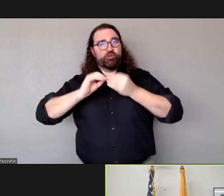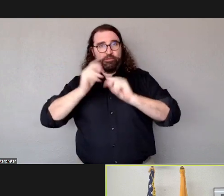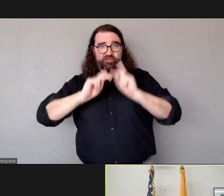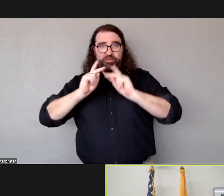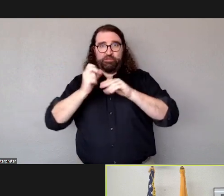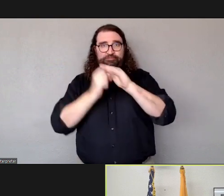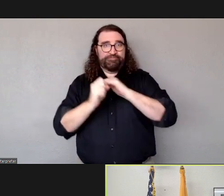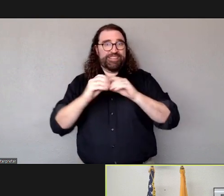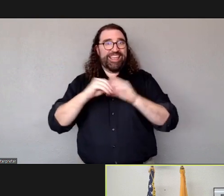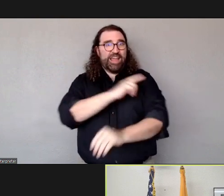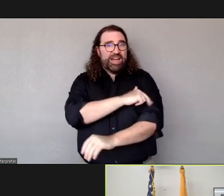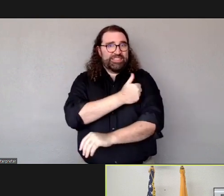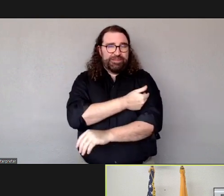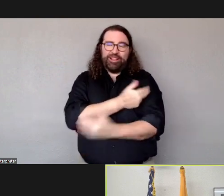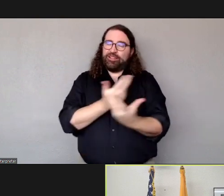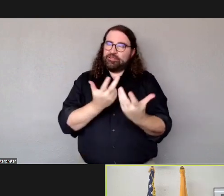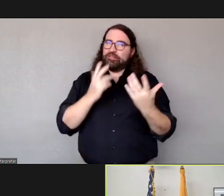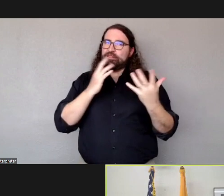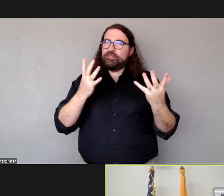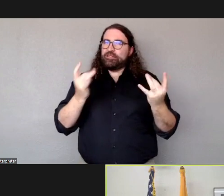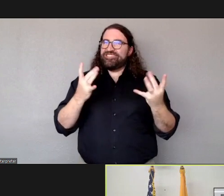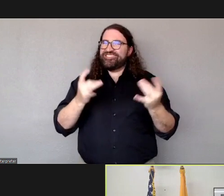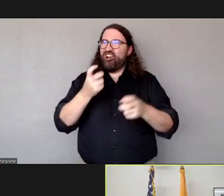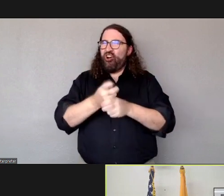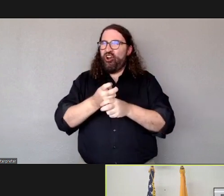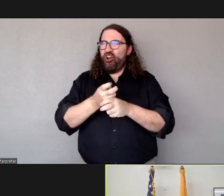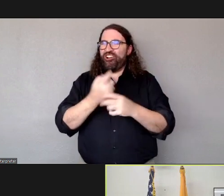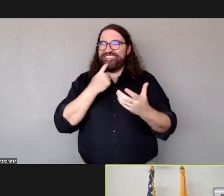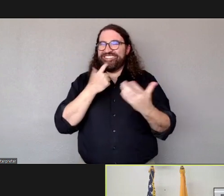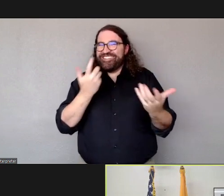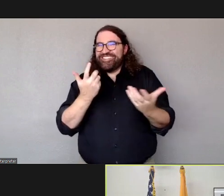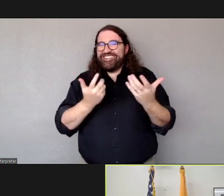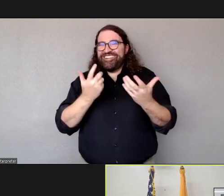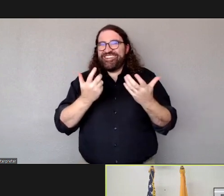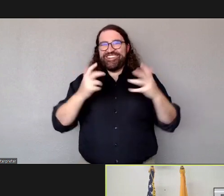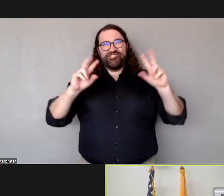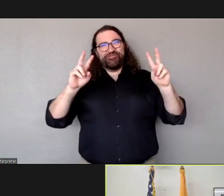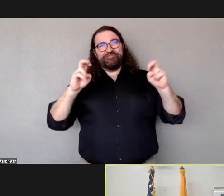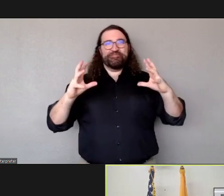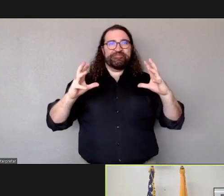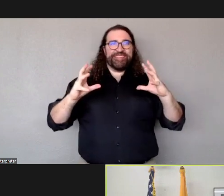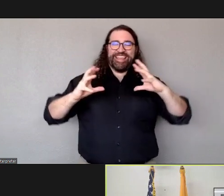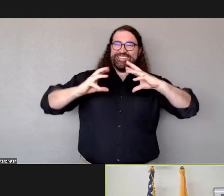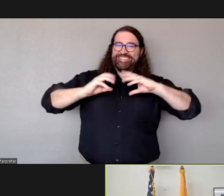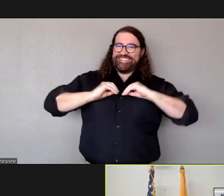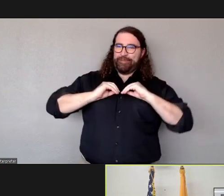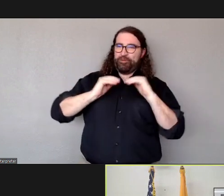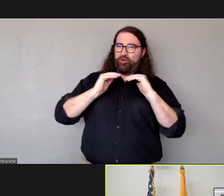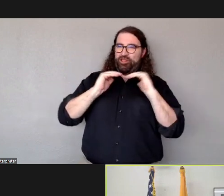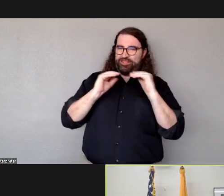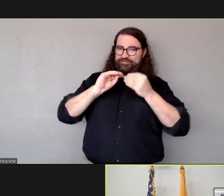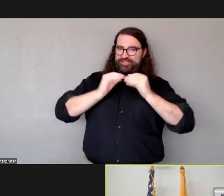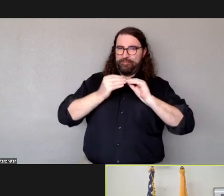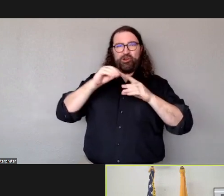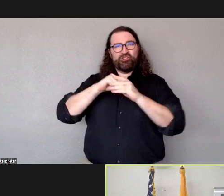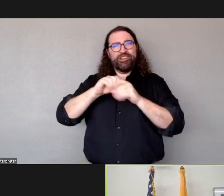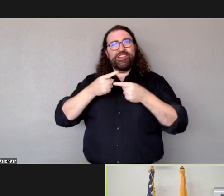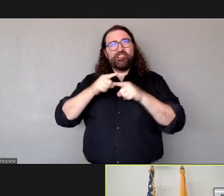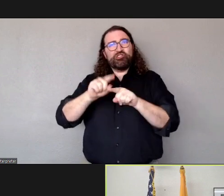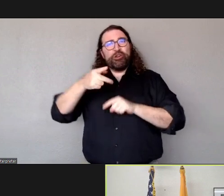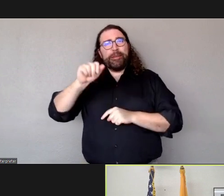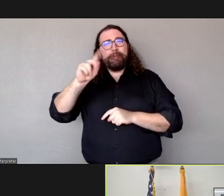is it's a tricky thing, because there's the idea of an acceptable level of hospitalization in a pandemic